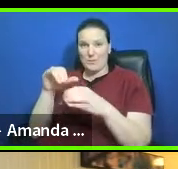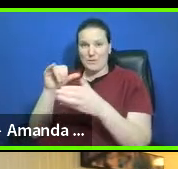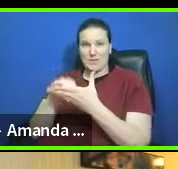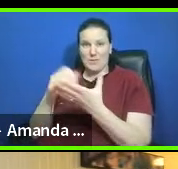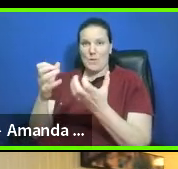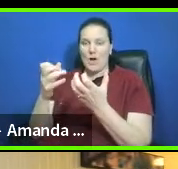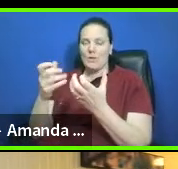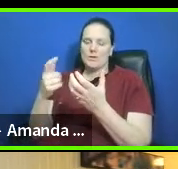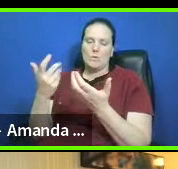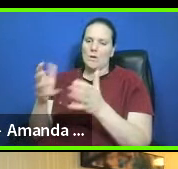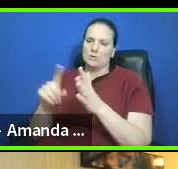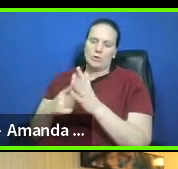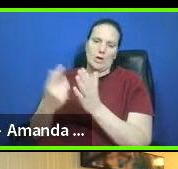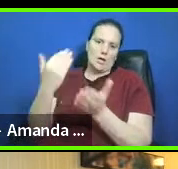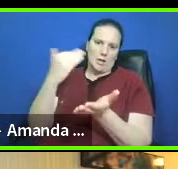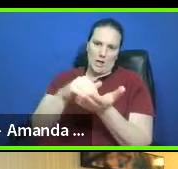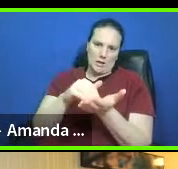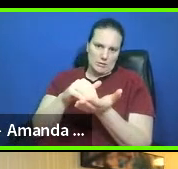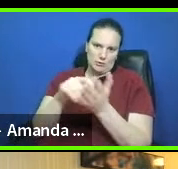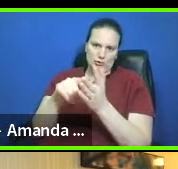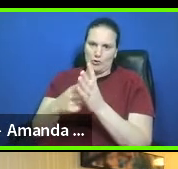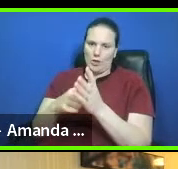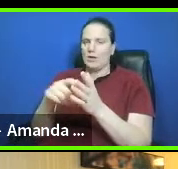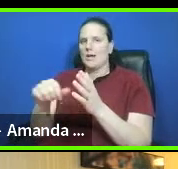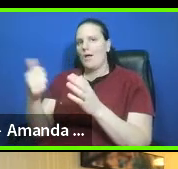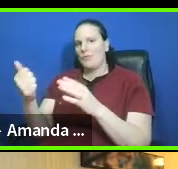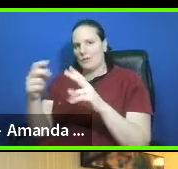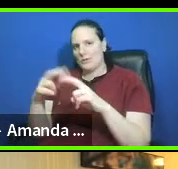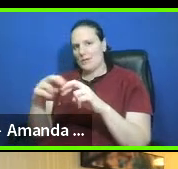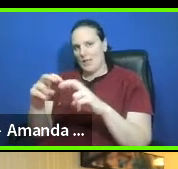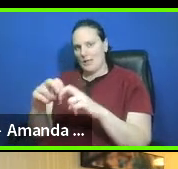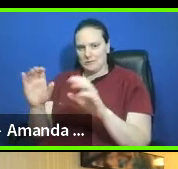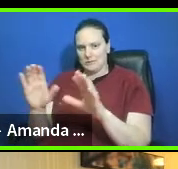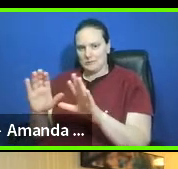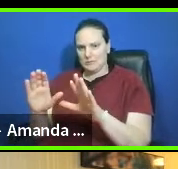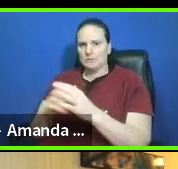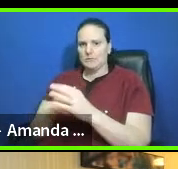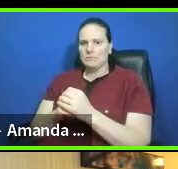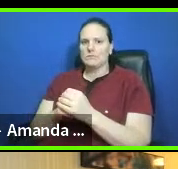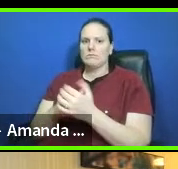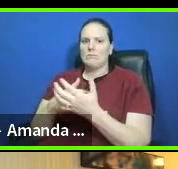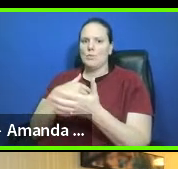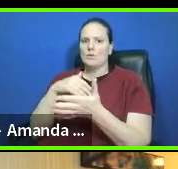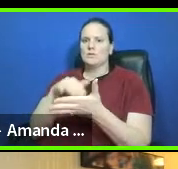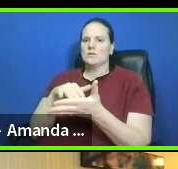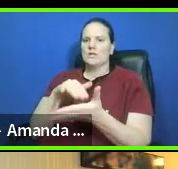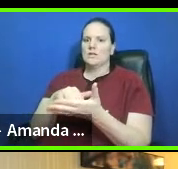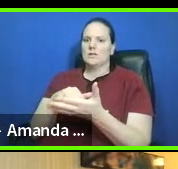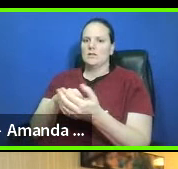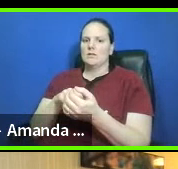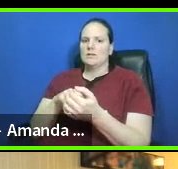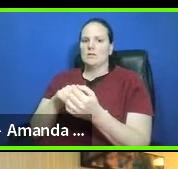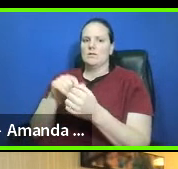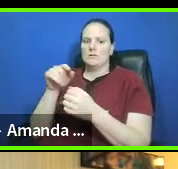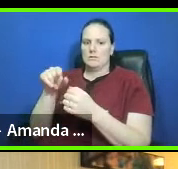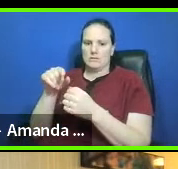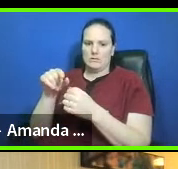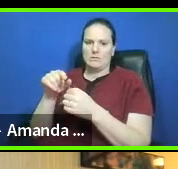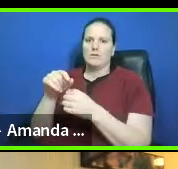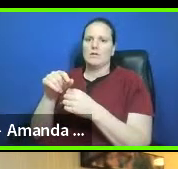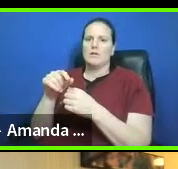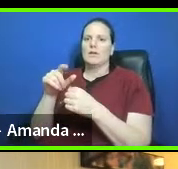have to start again and start a separate analysis. So we are studying 3 through lanes as well as,